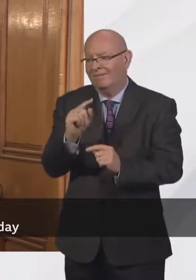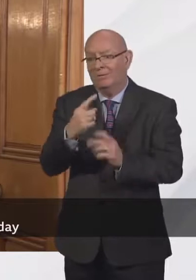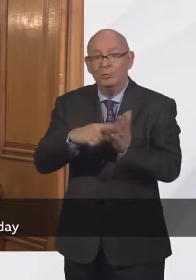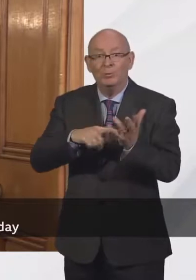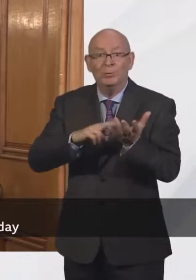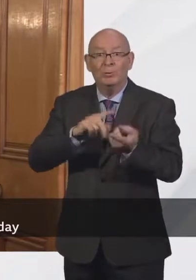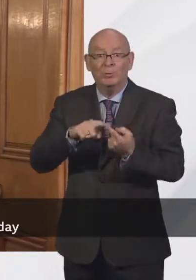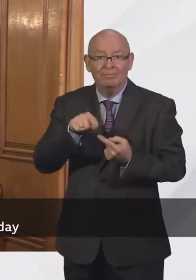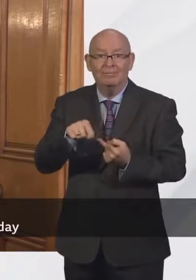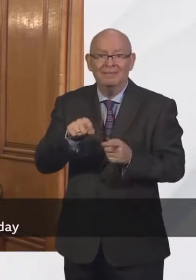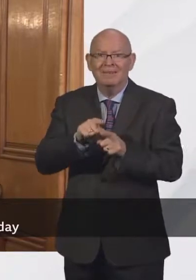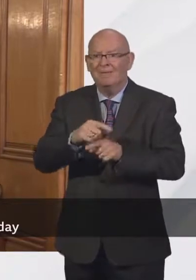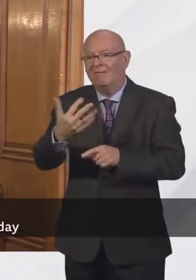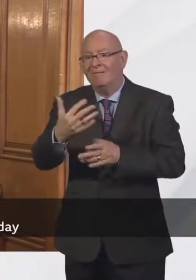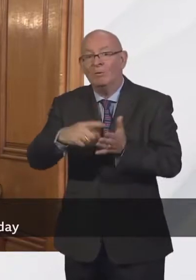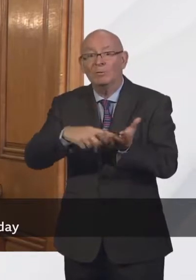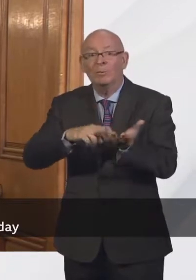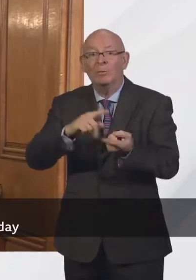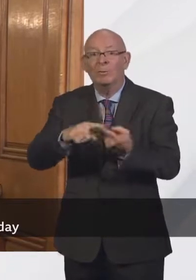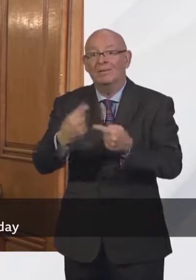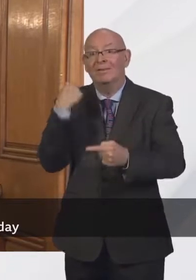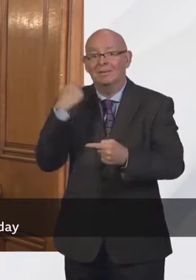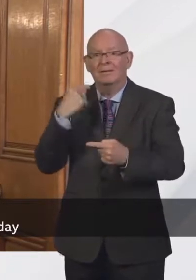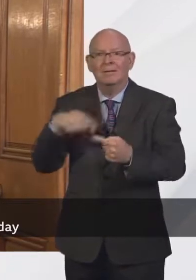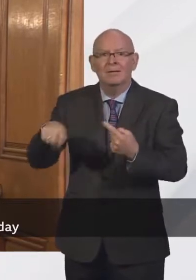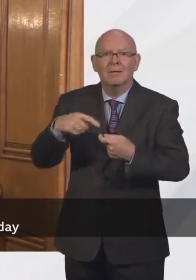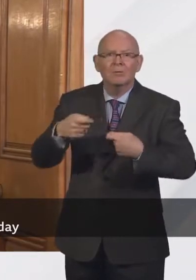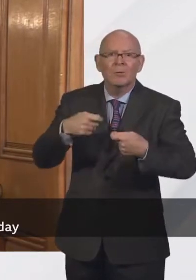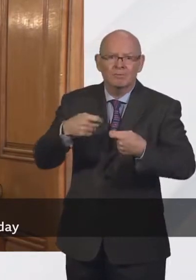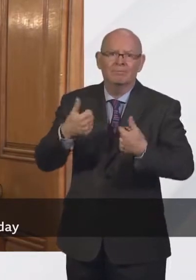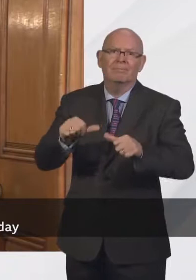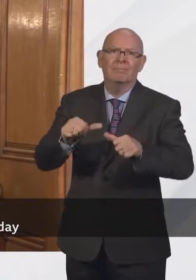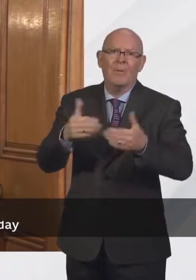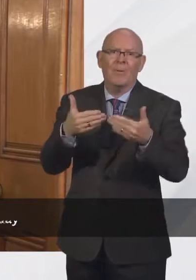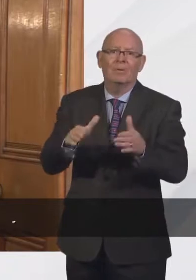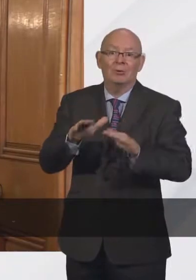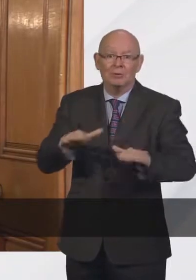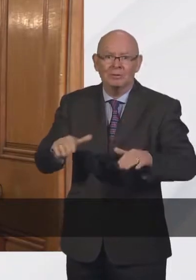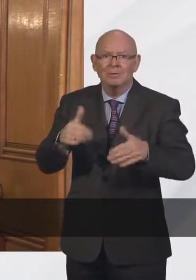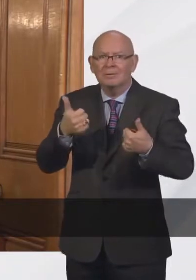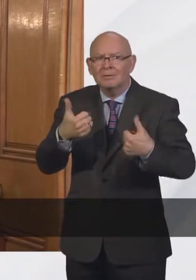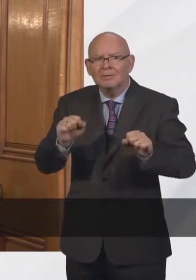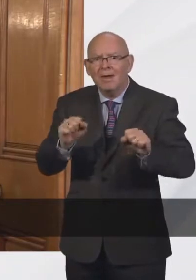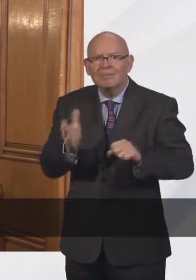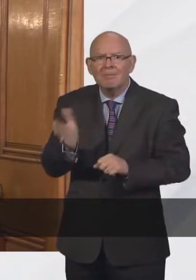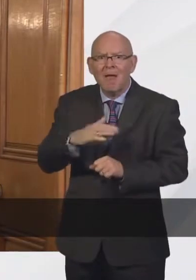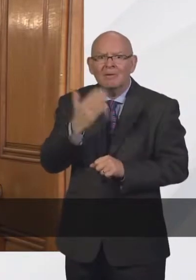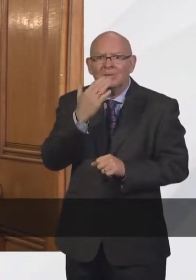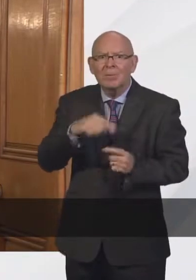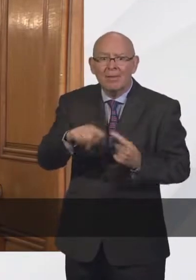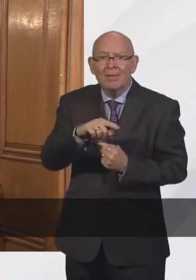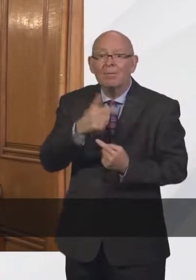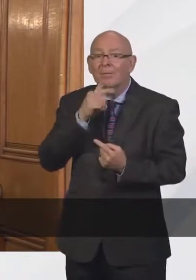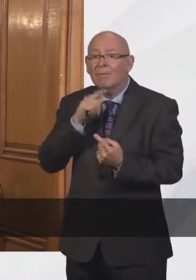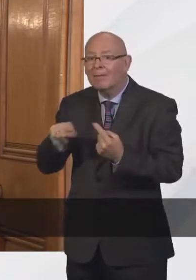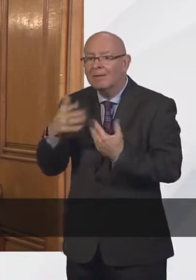3 can be implemented as planned on the 4th of July. All the measures I am about to set